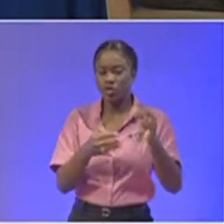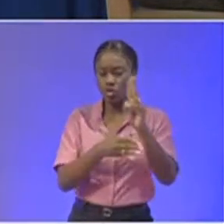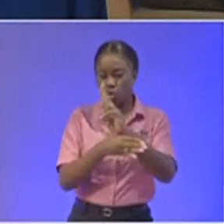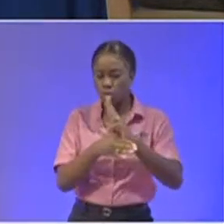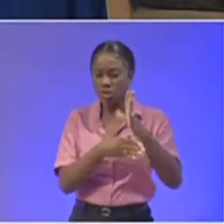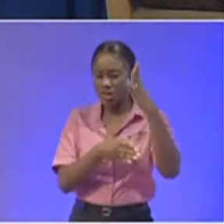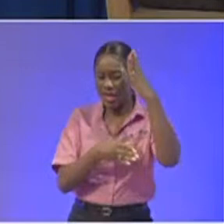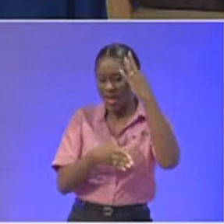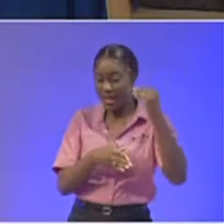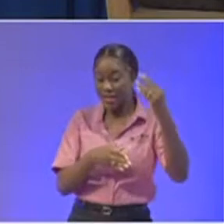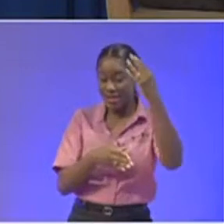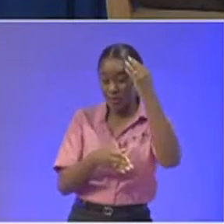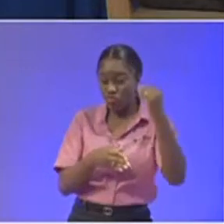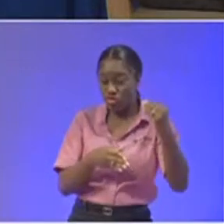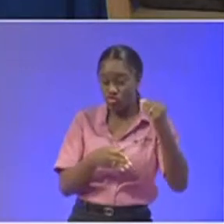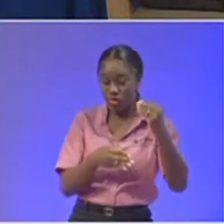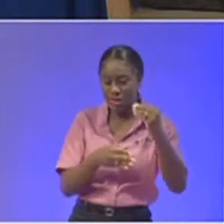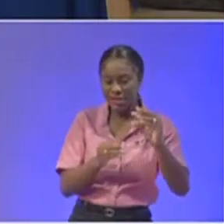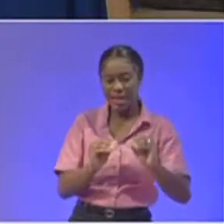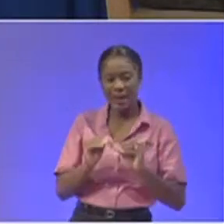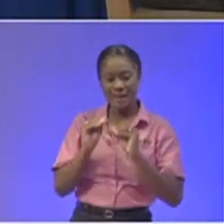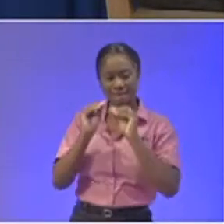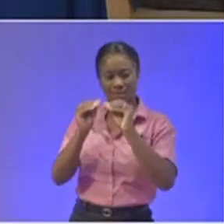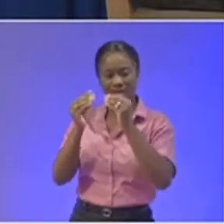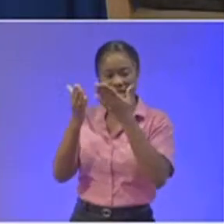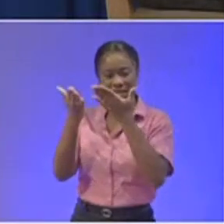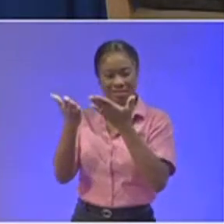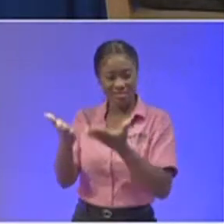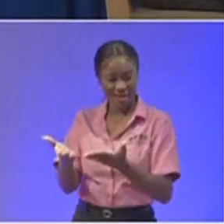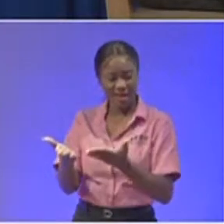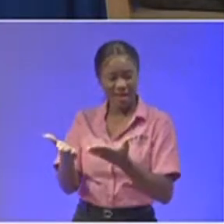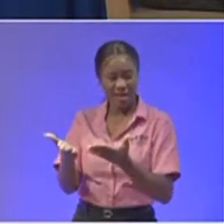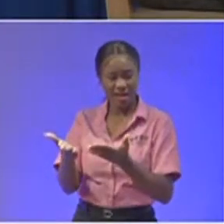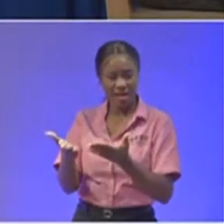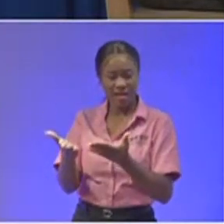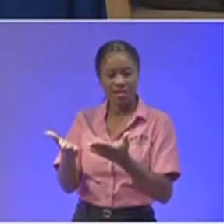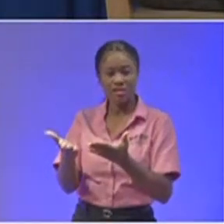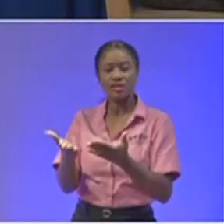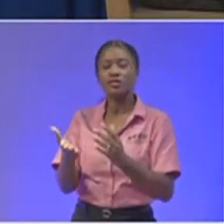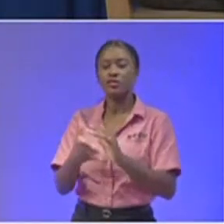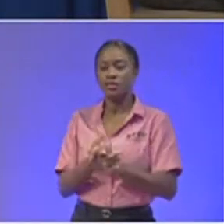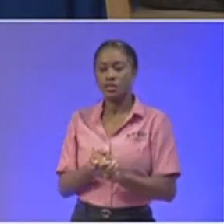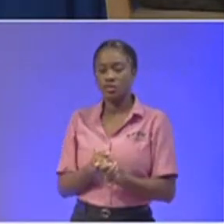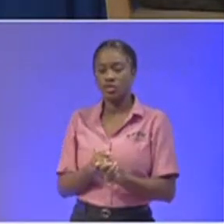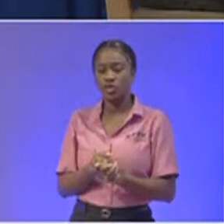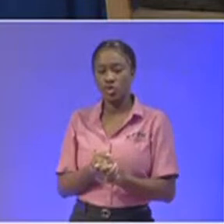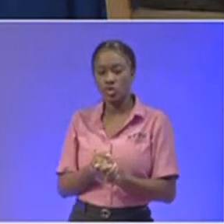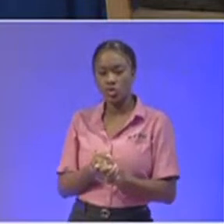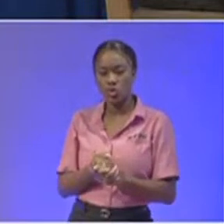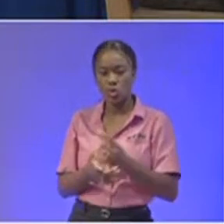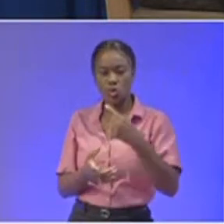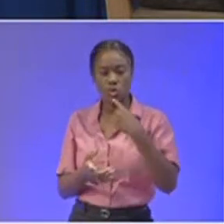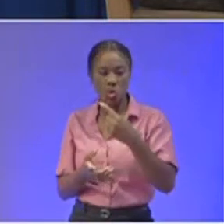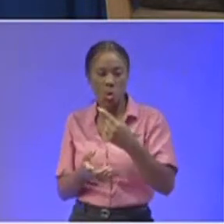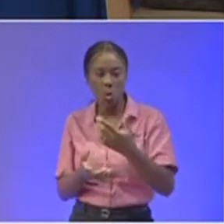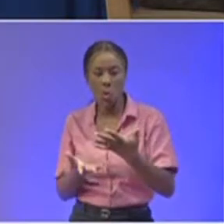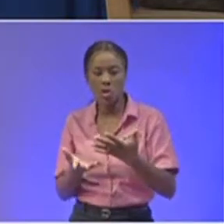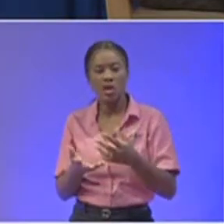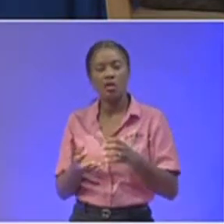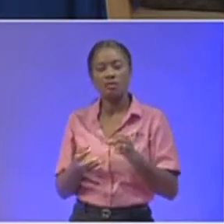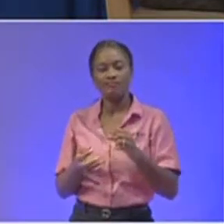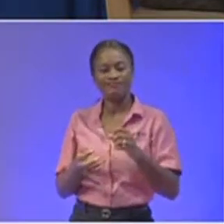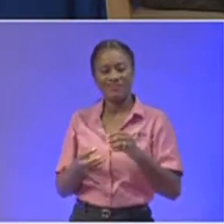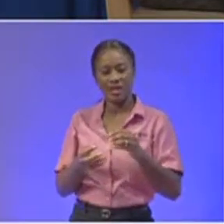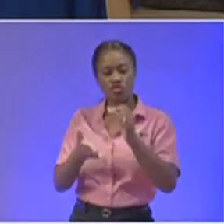take it forward so it is more than cooler talk, is more than I just told my colleague and it may die on the vine